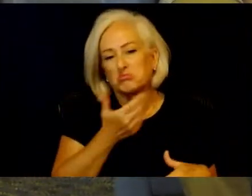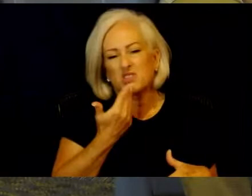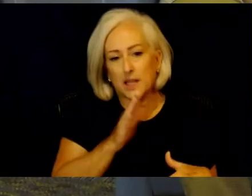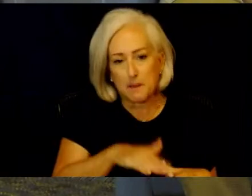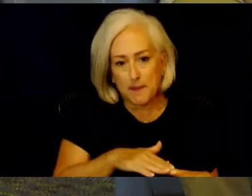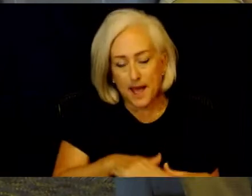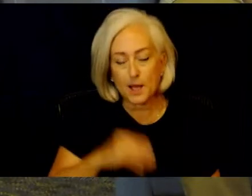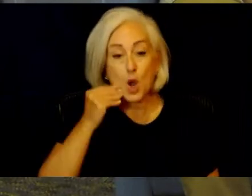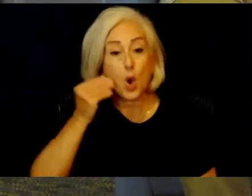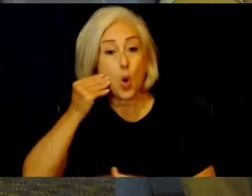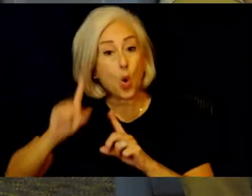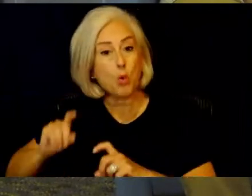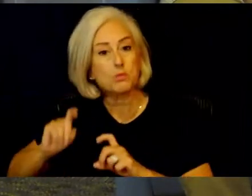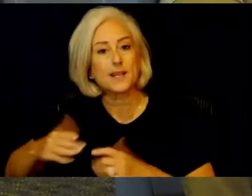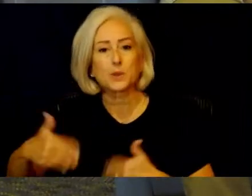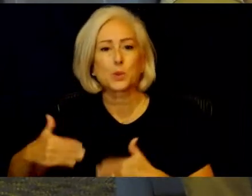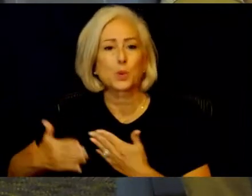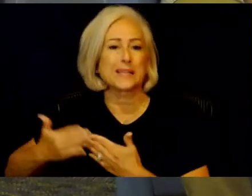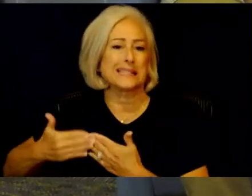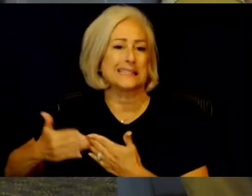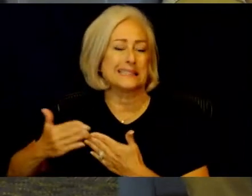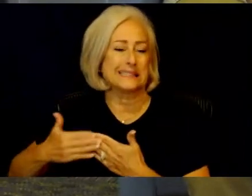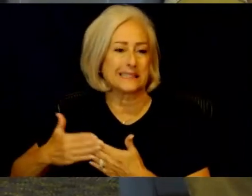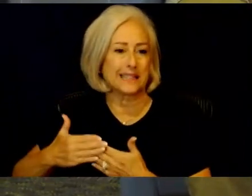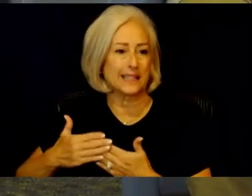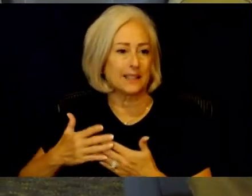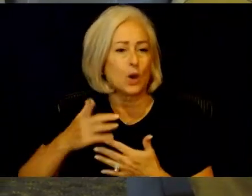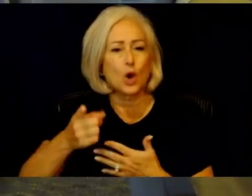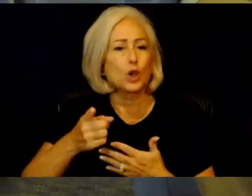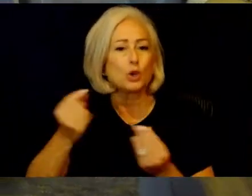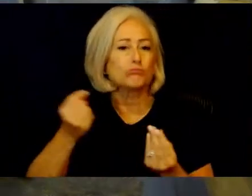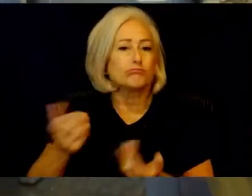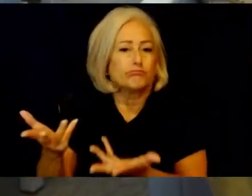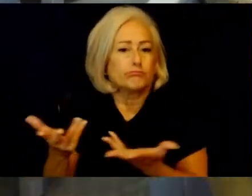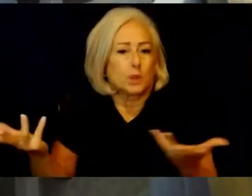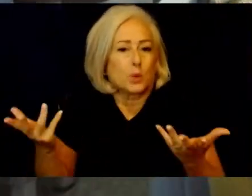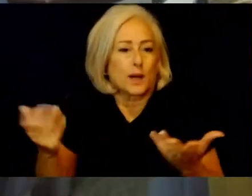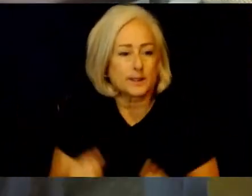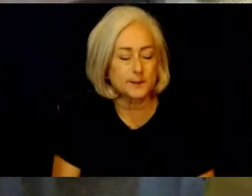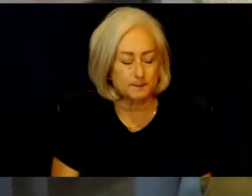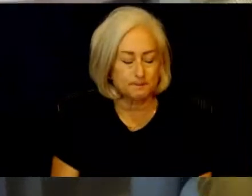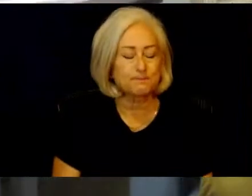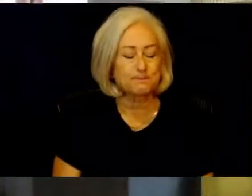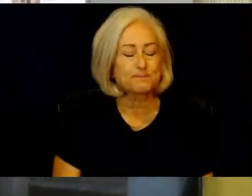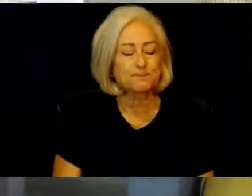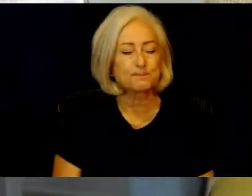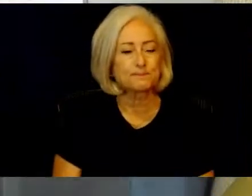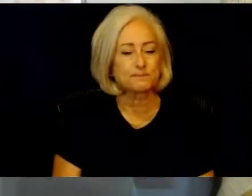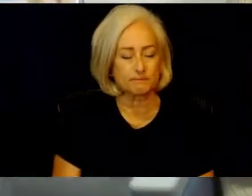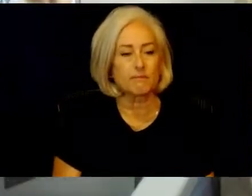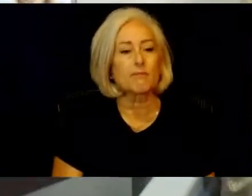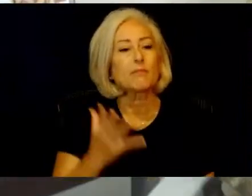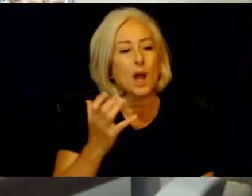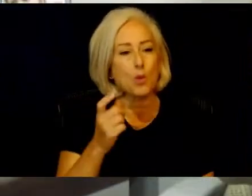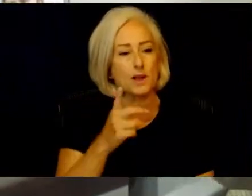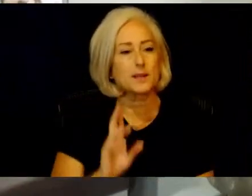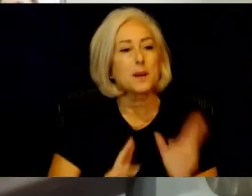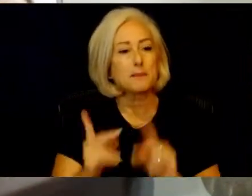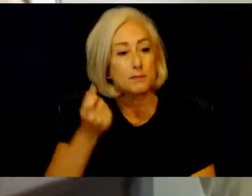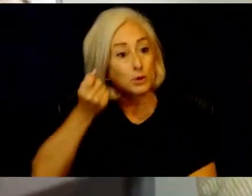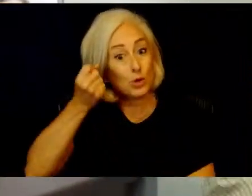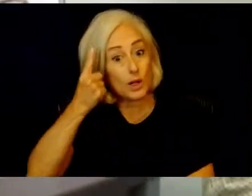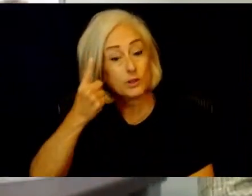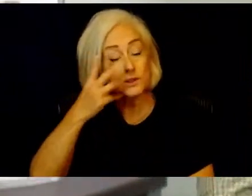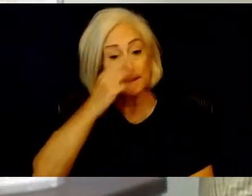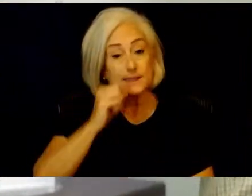know so that they're putting their health number one? So, like I said, I think I want them to understand sleep apnea does impact